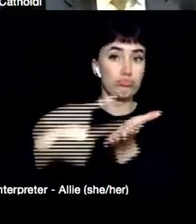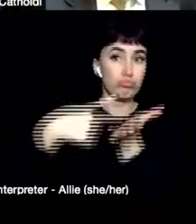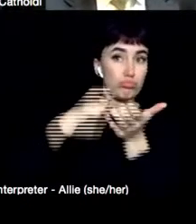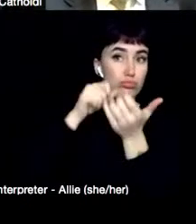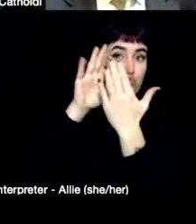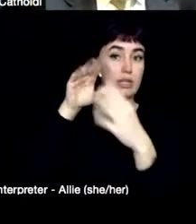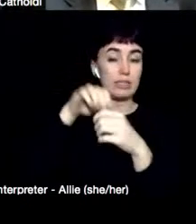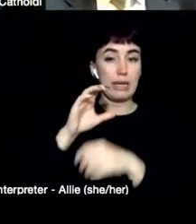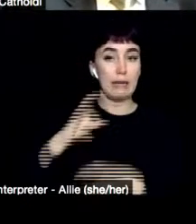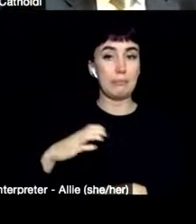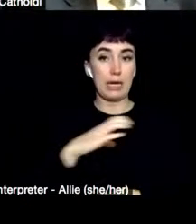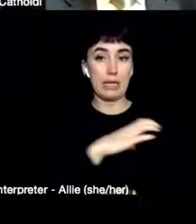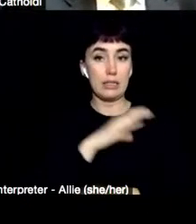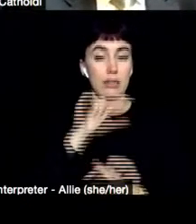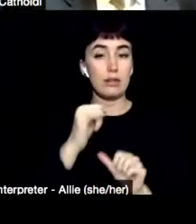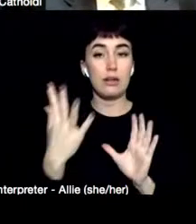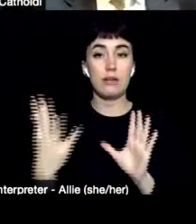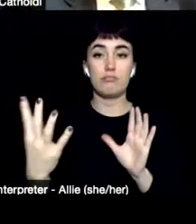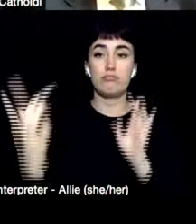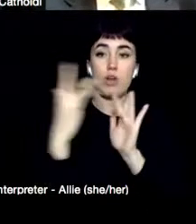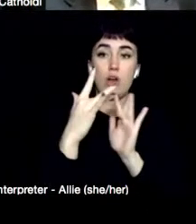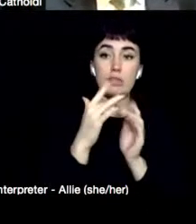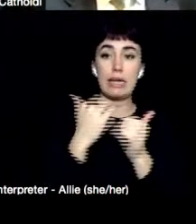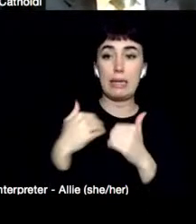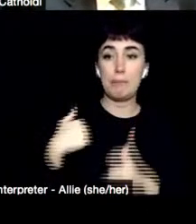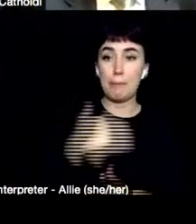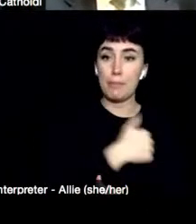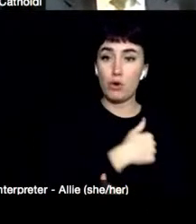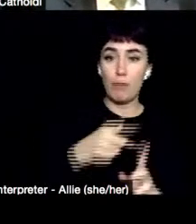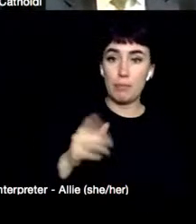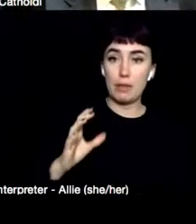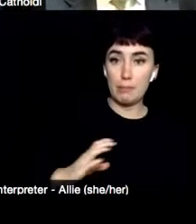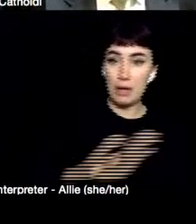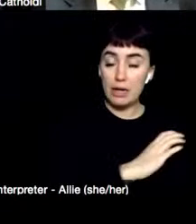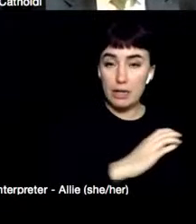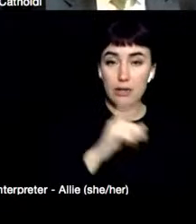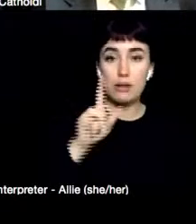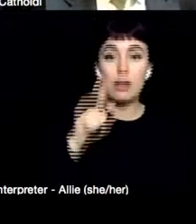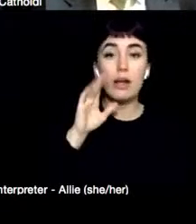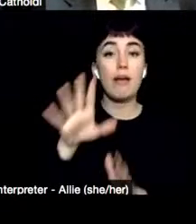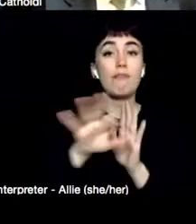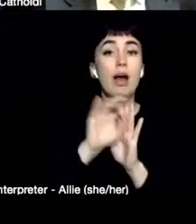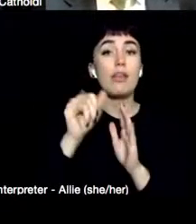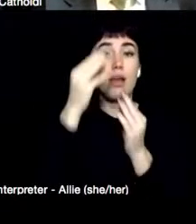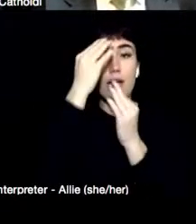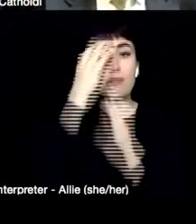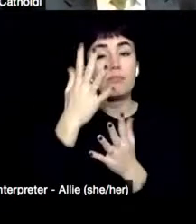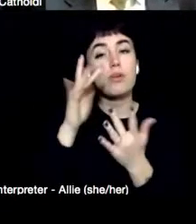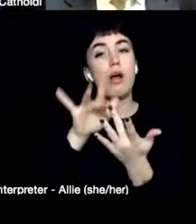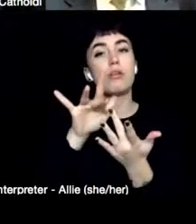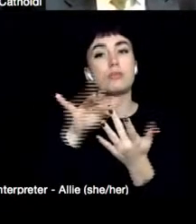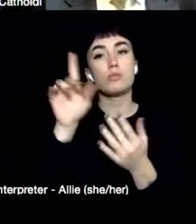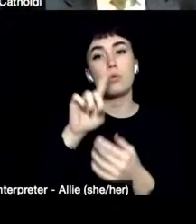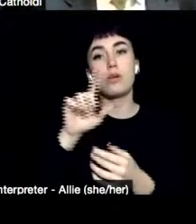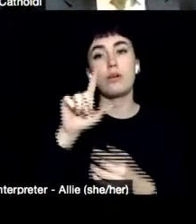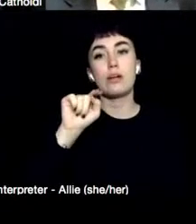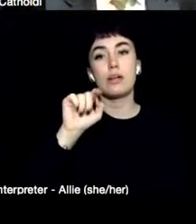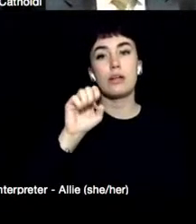committee, they can reach out to any member of the committee. They can find that information, the contact information at